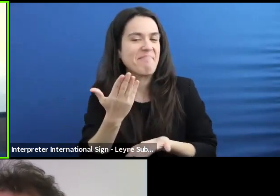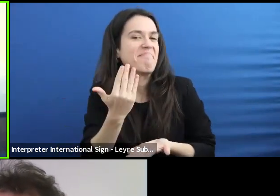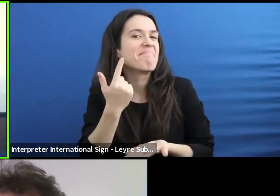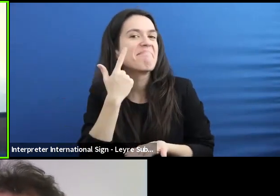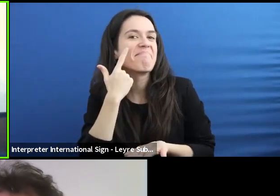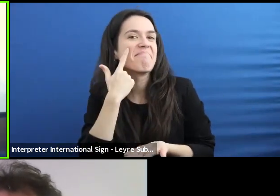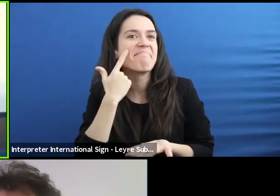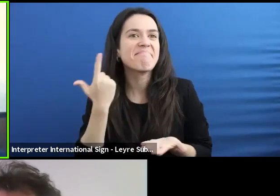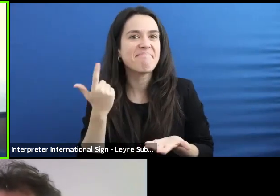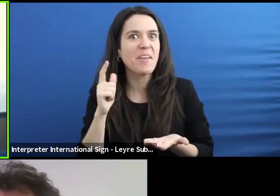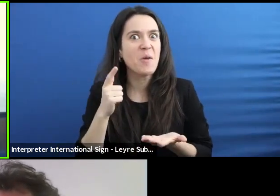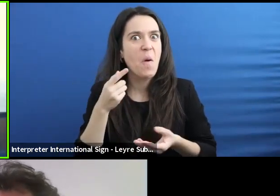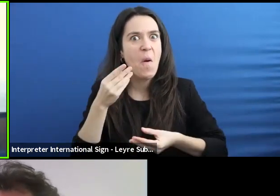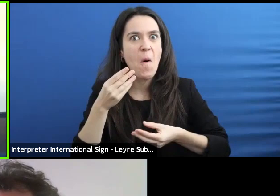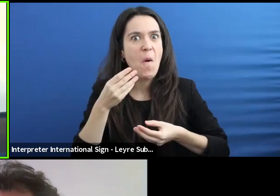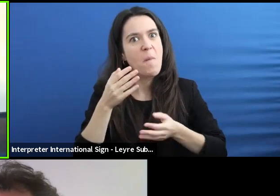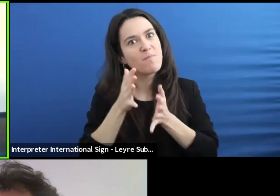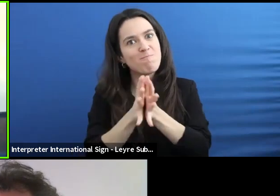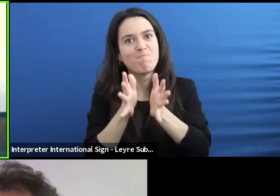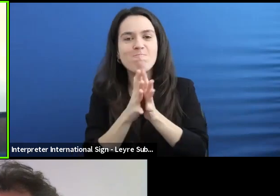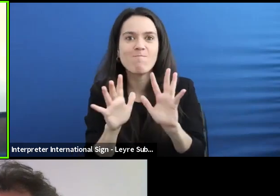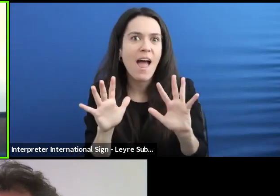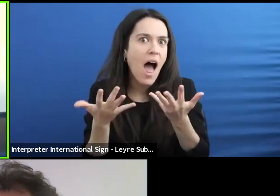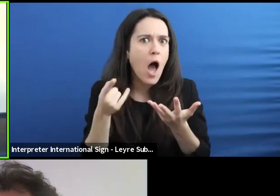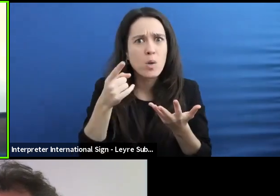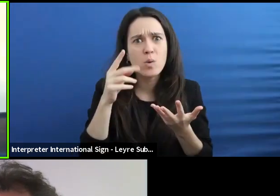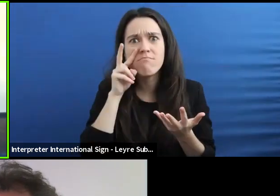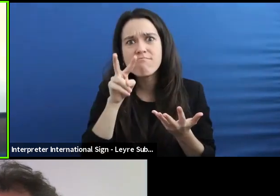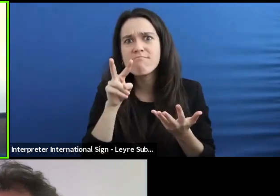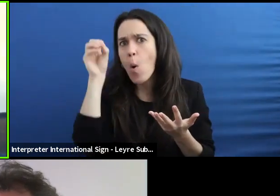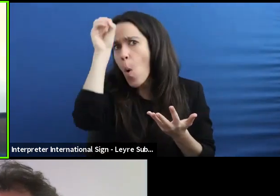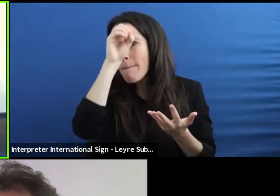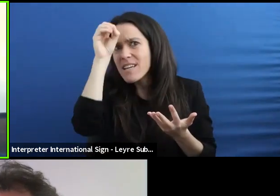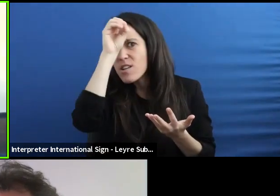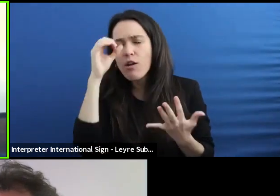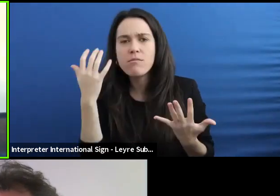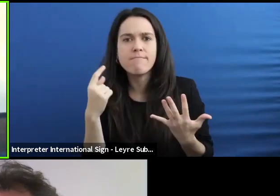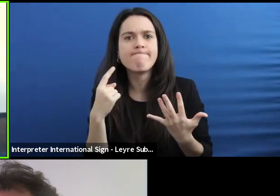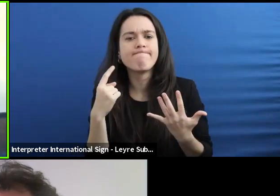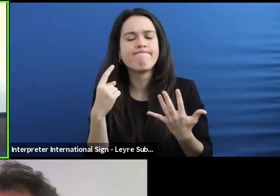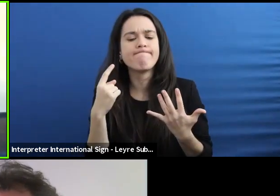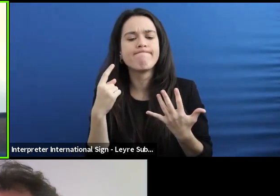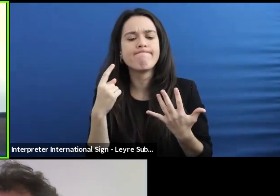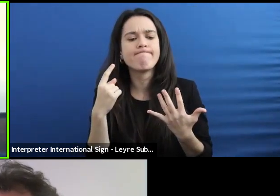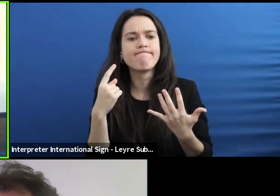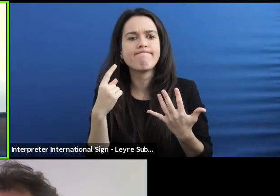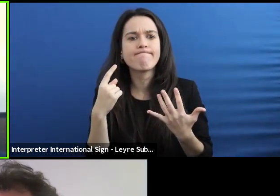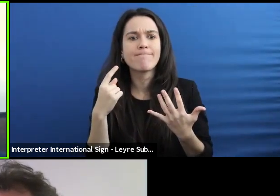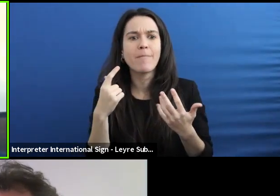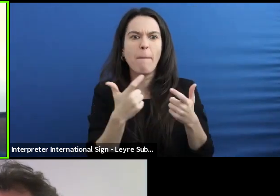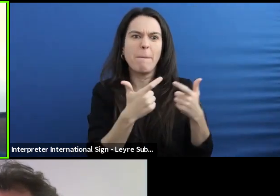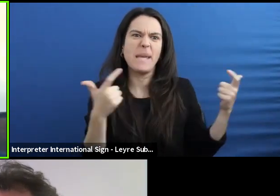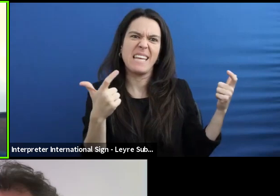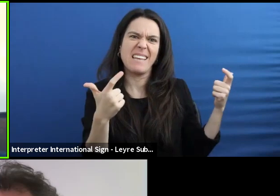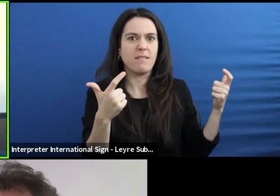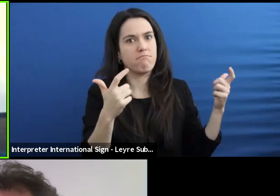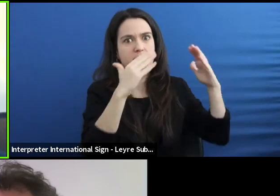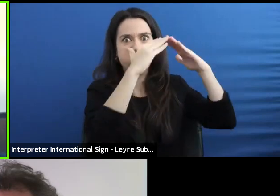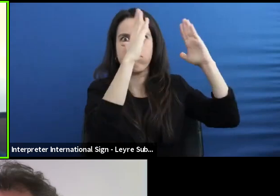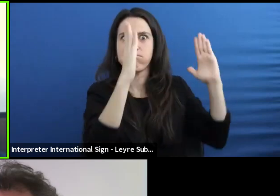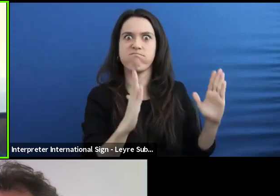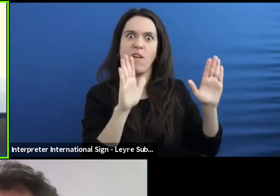Christos, when you will talk, how you see the difference between big theater houses